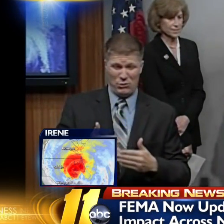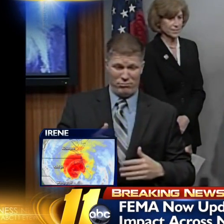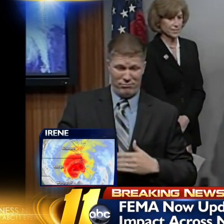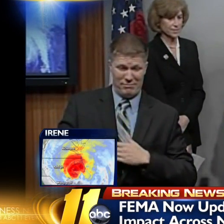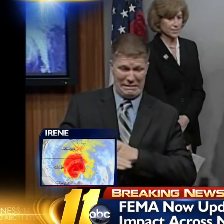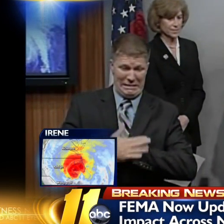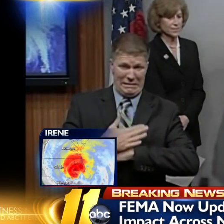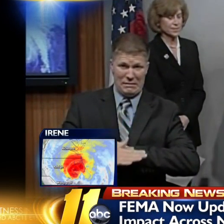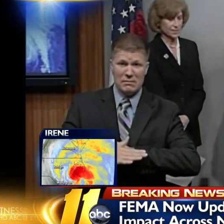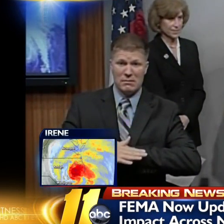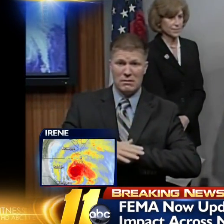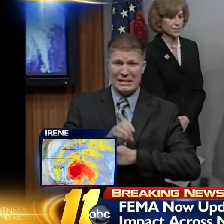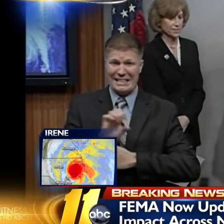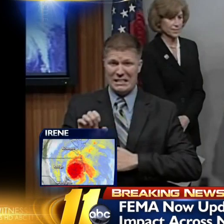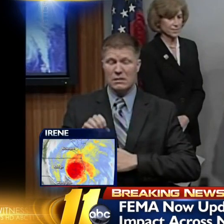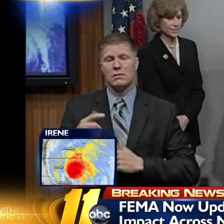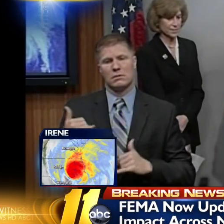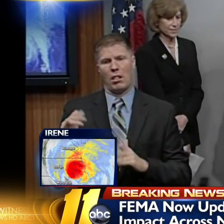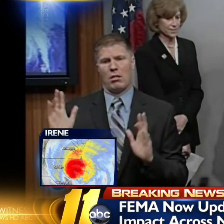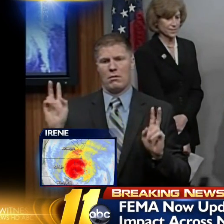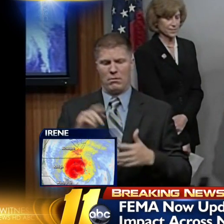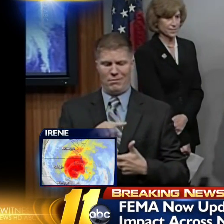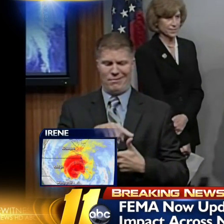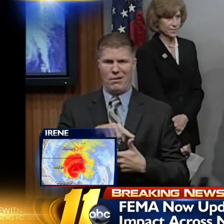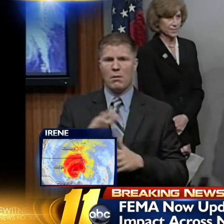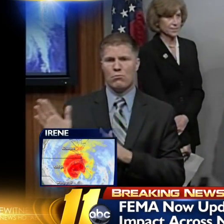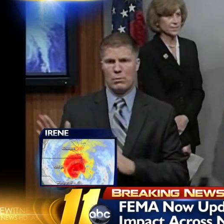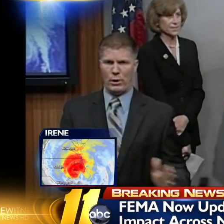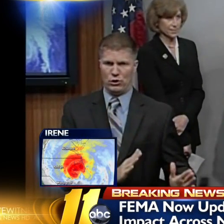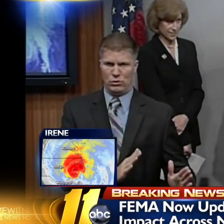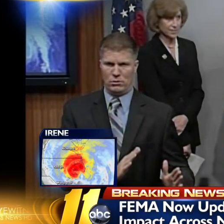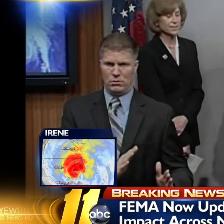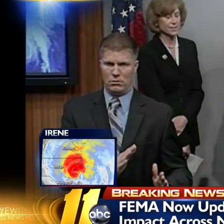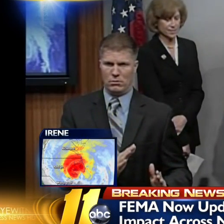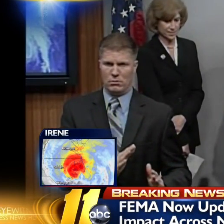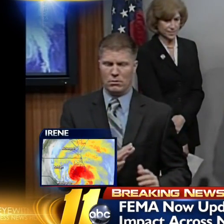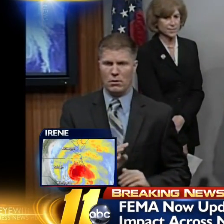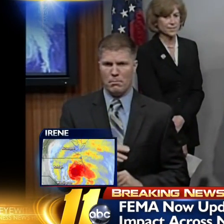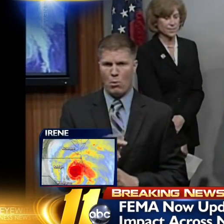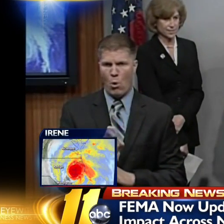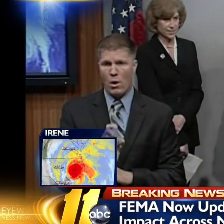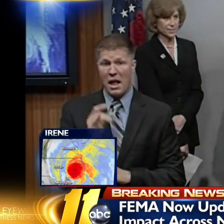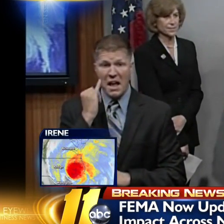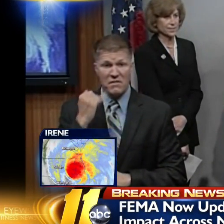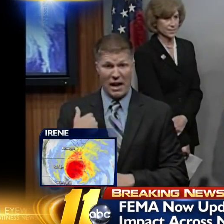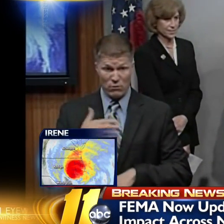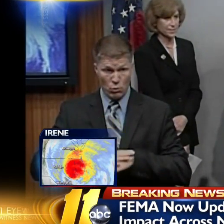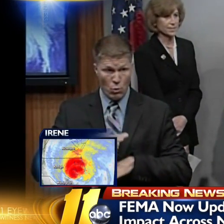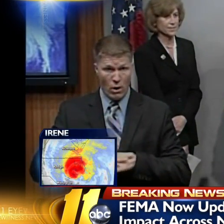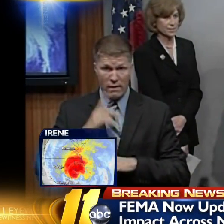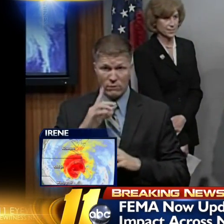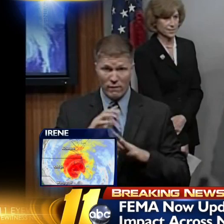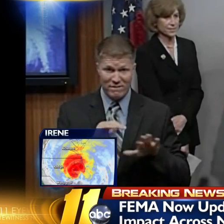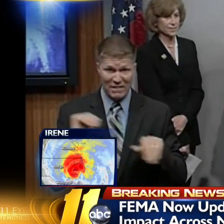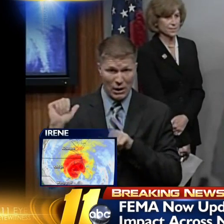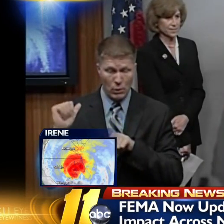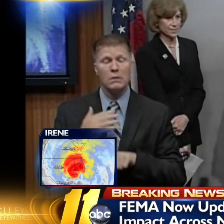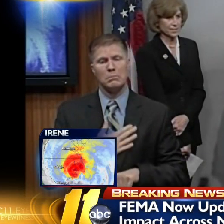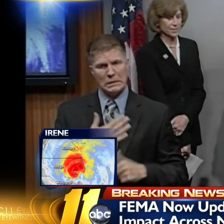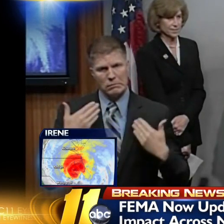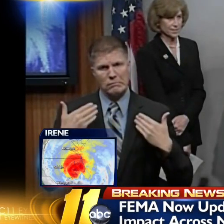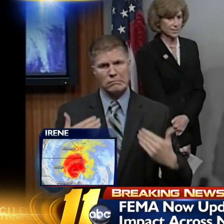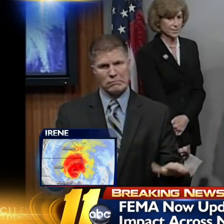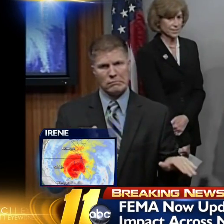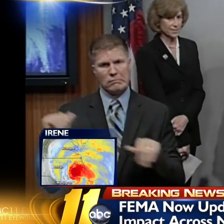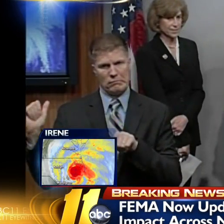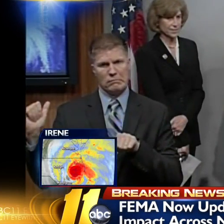in preparation mode. So if you receive a warning to evacuate, please do so. Even